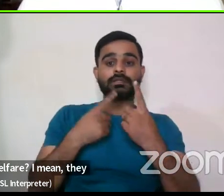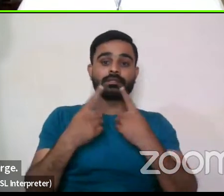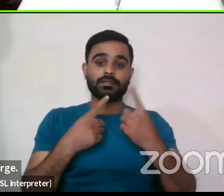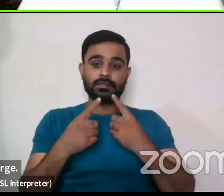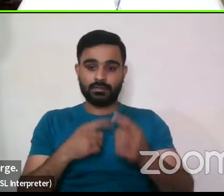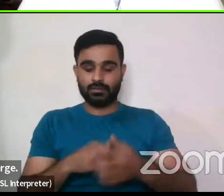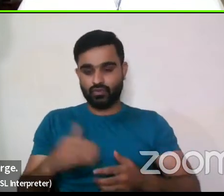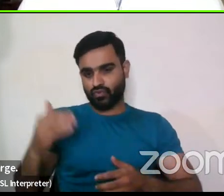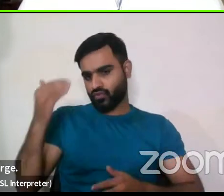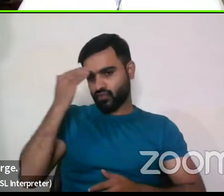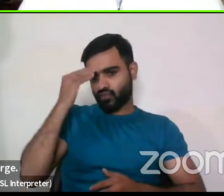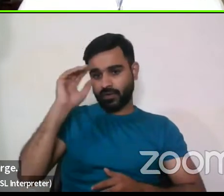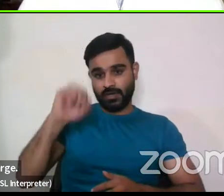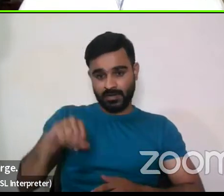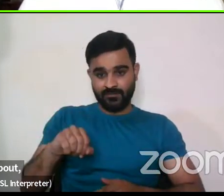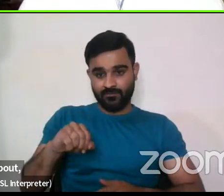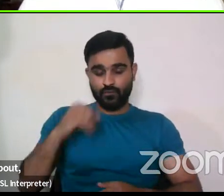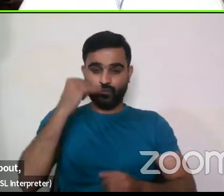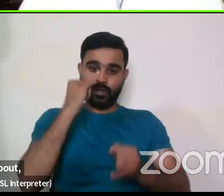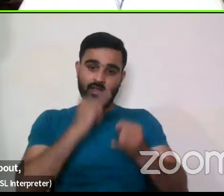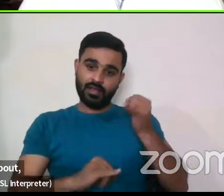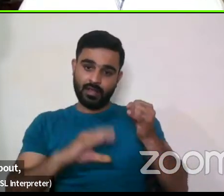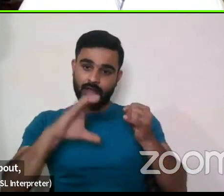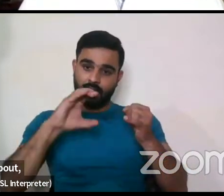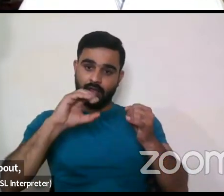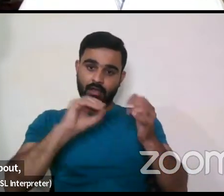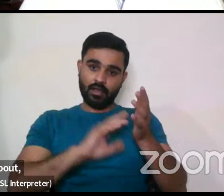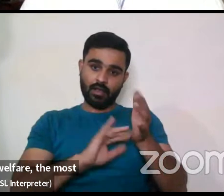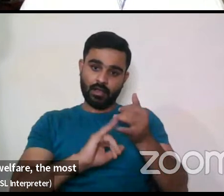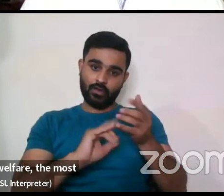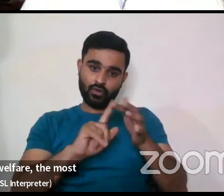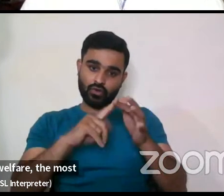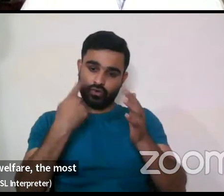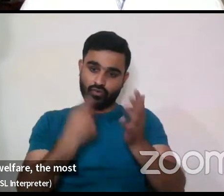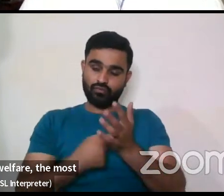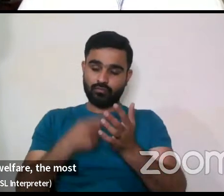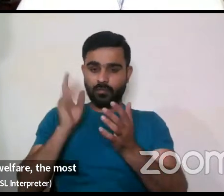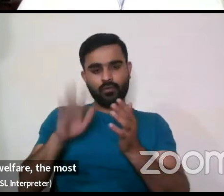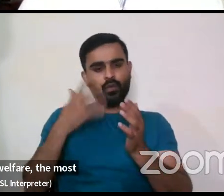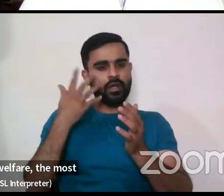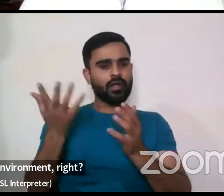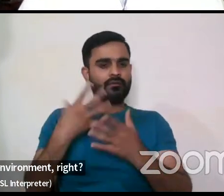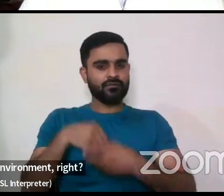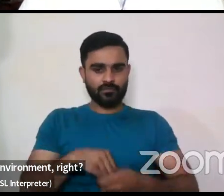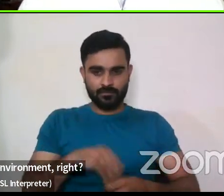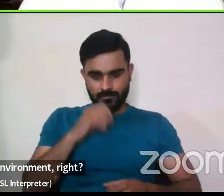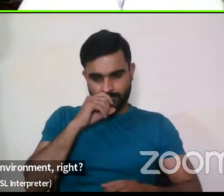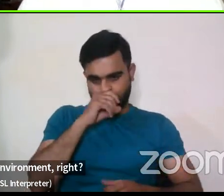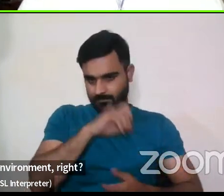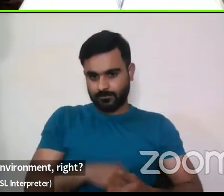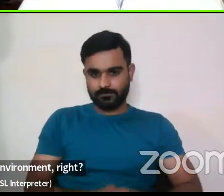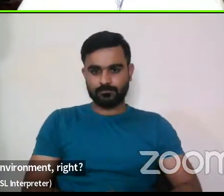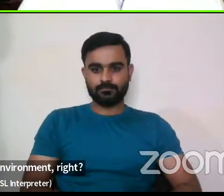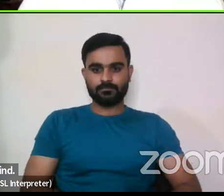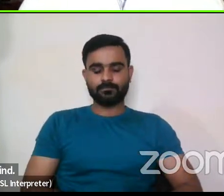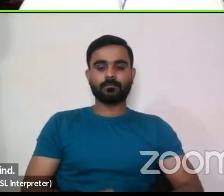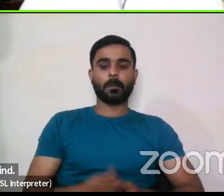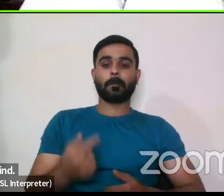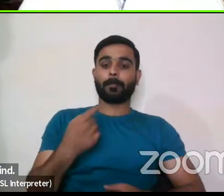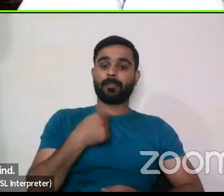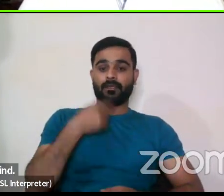in most contexts, they have end user consumer in mind. Right? Yeah, that's what they have in mind. Now, I mean, I think